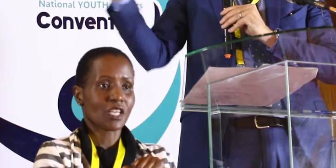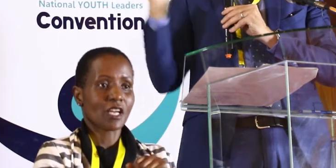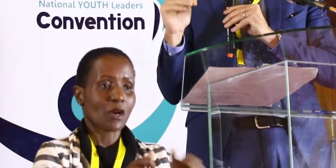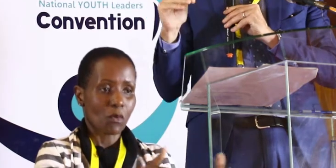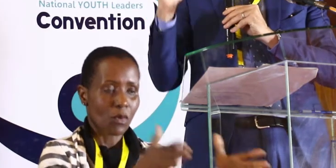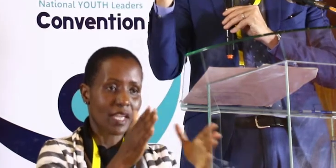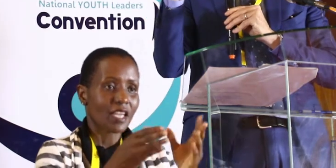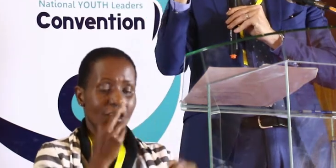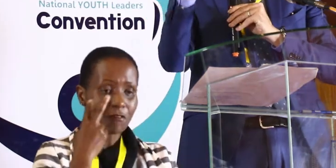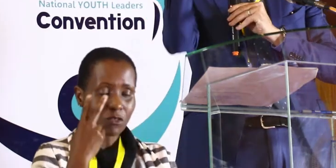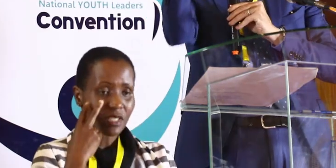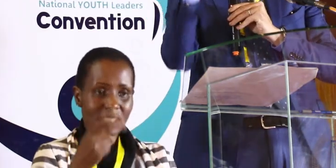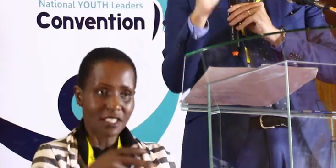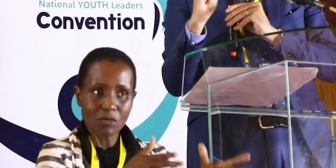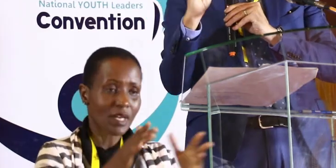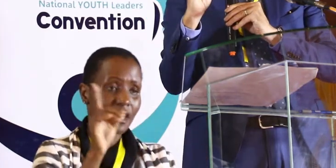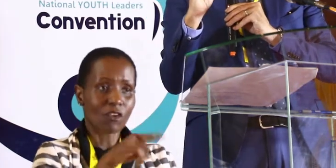the strategy ahead